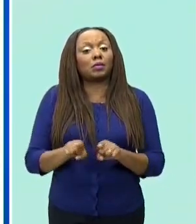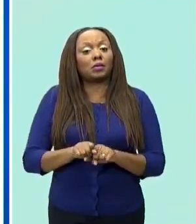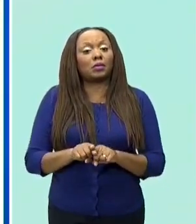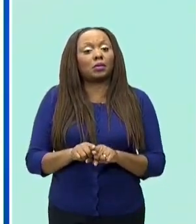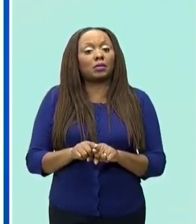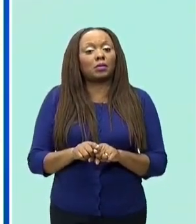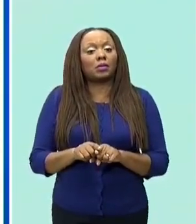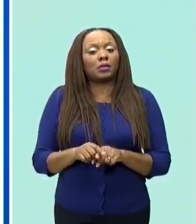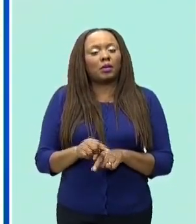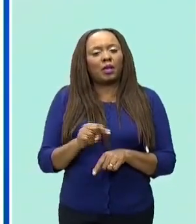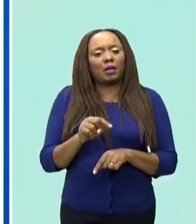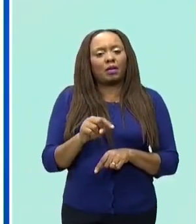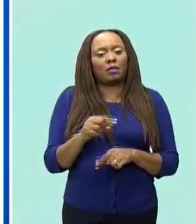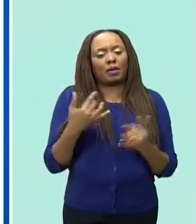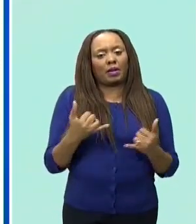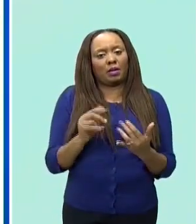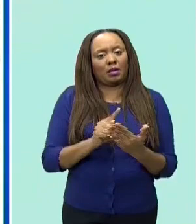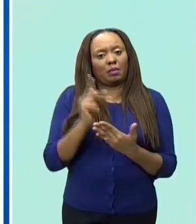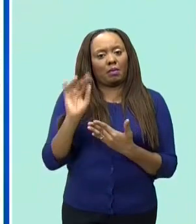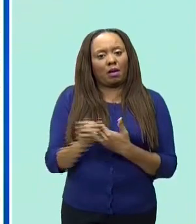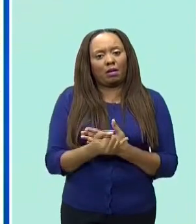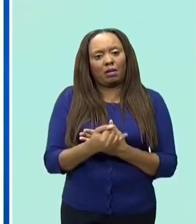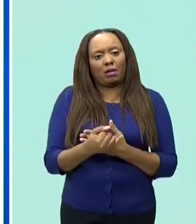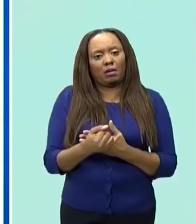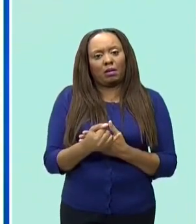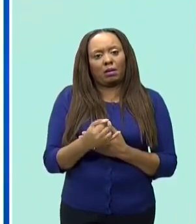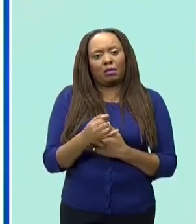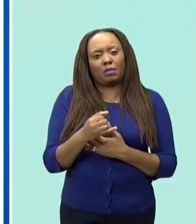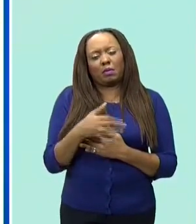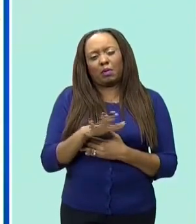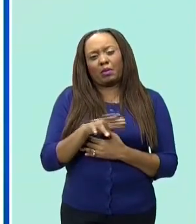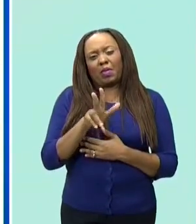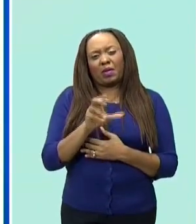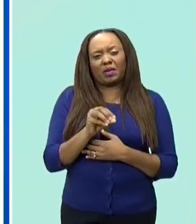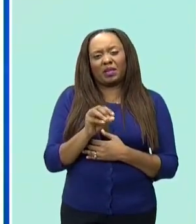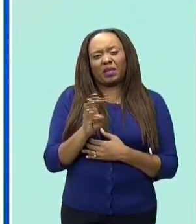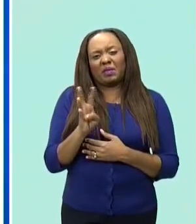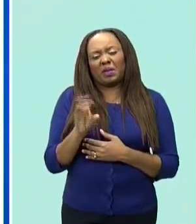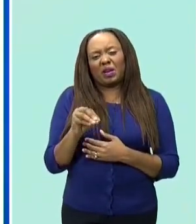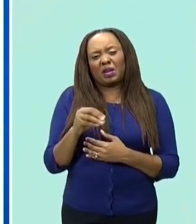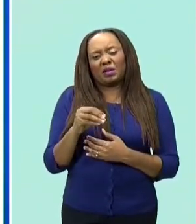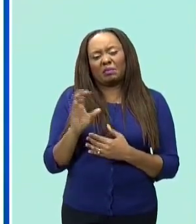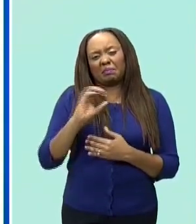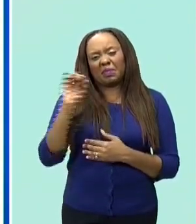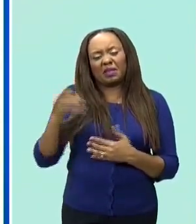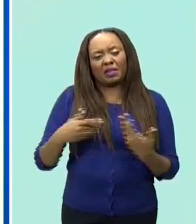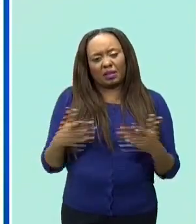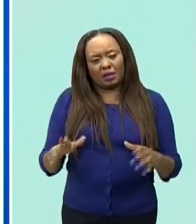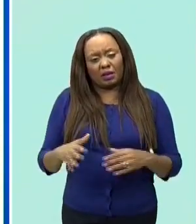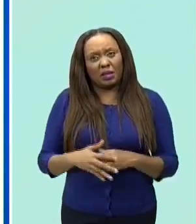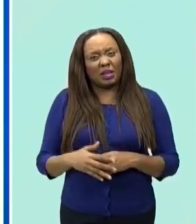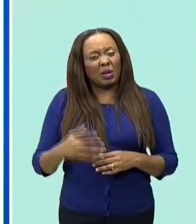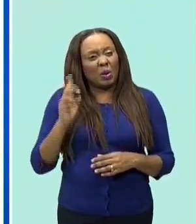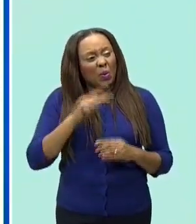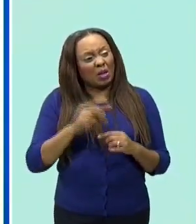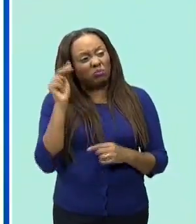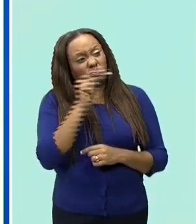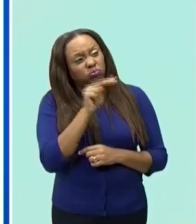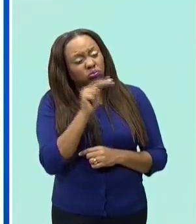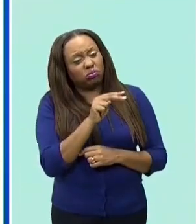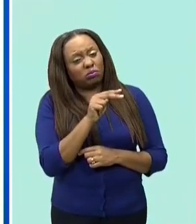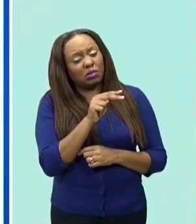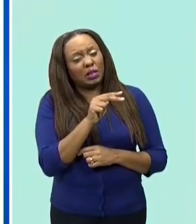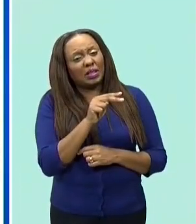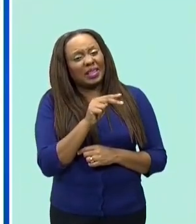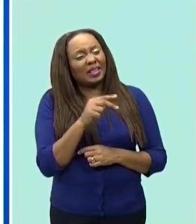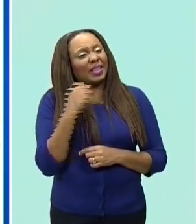or 40% completion, and he says while it may look like it is at an advanced stage, much still needs to be done to get the drive-through